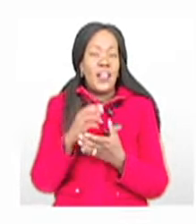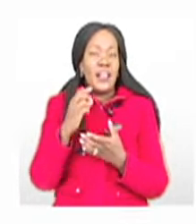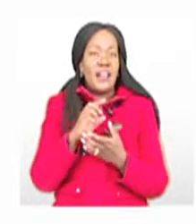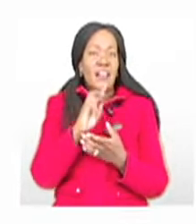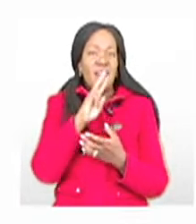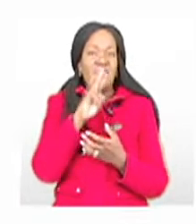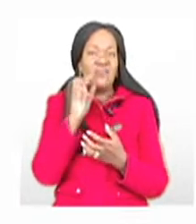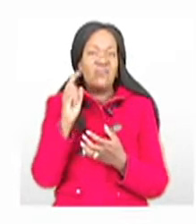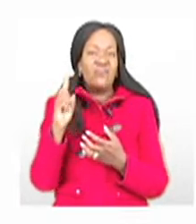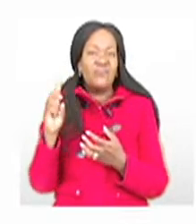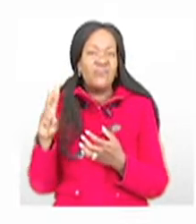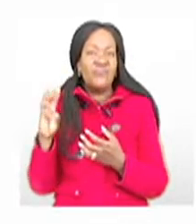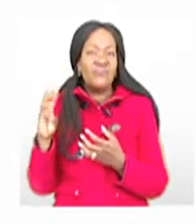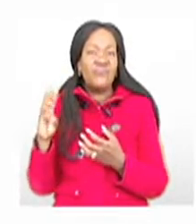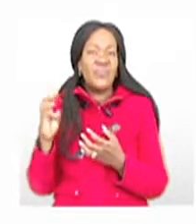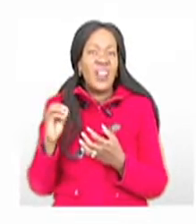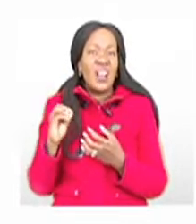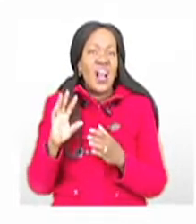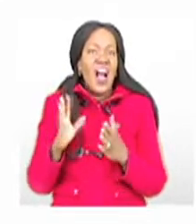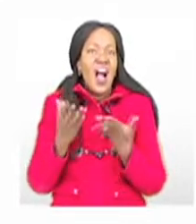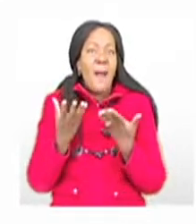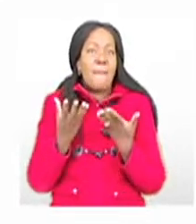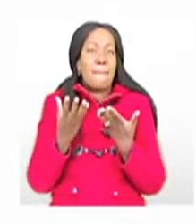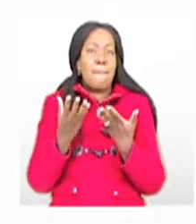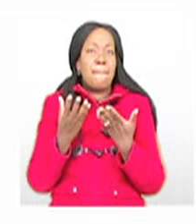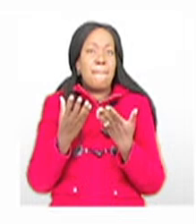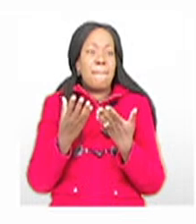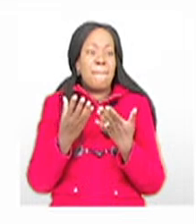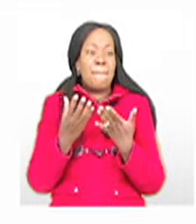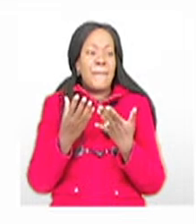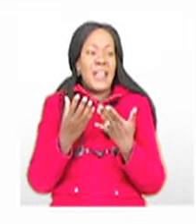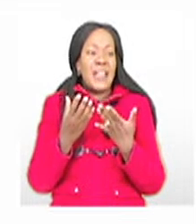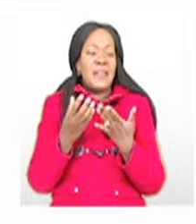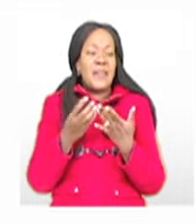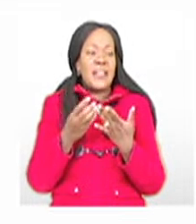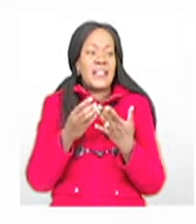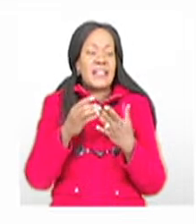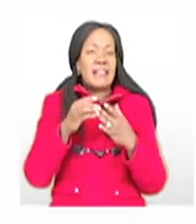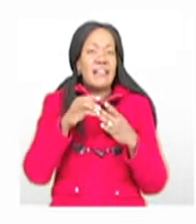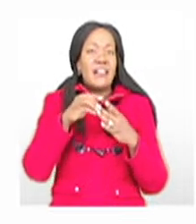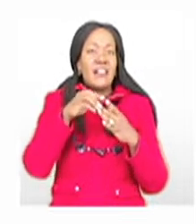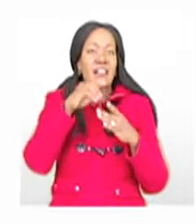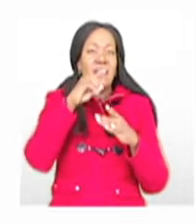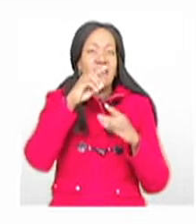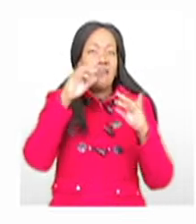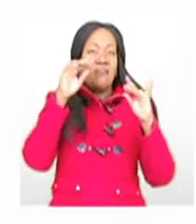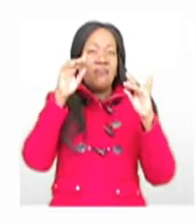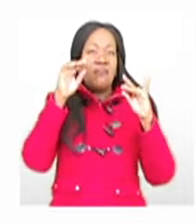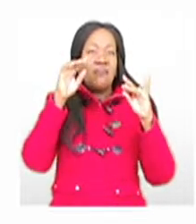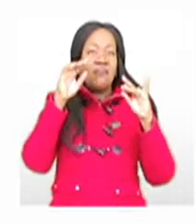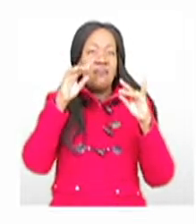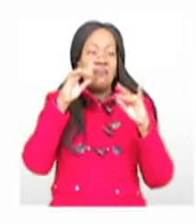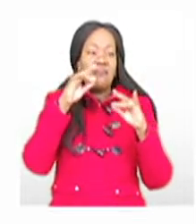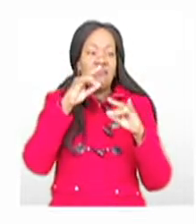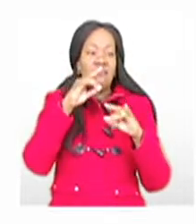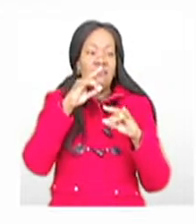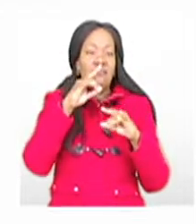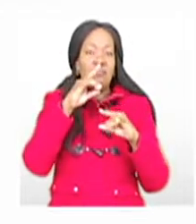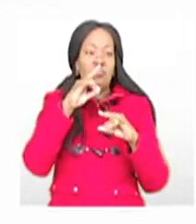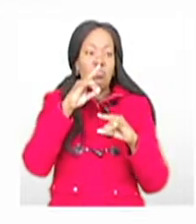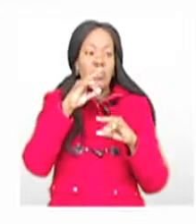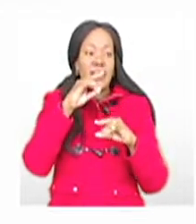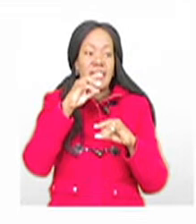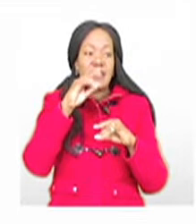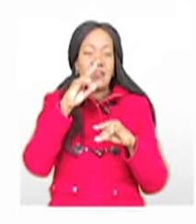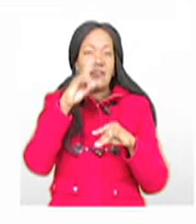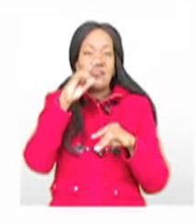see how many birds are seated on the branch. Let's count together from